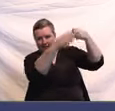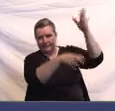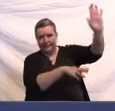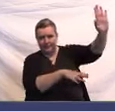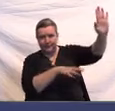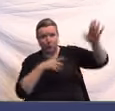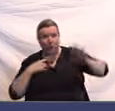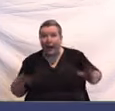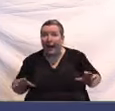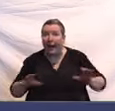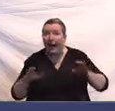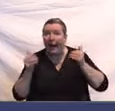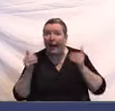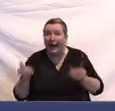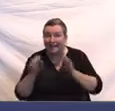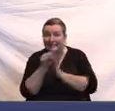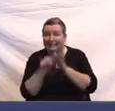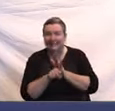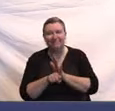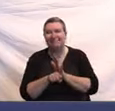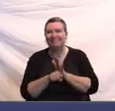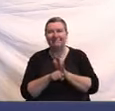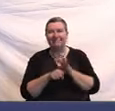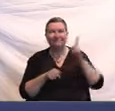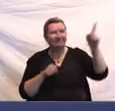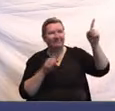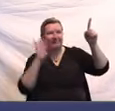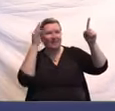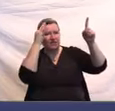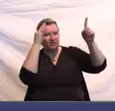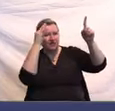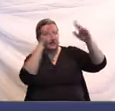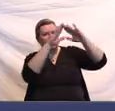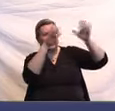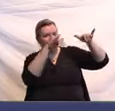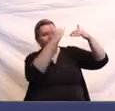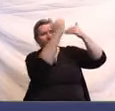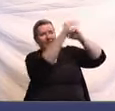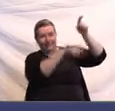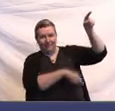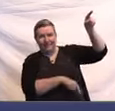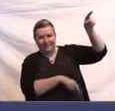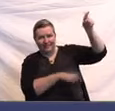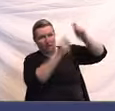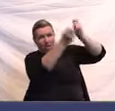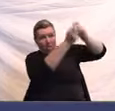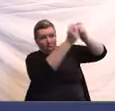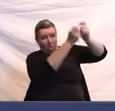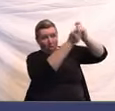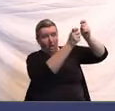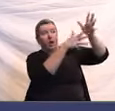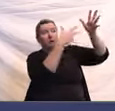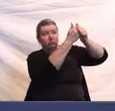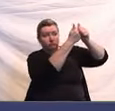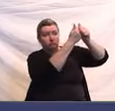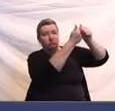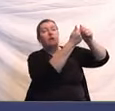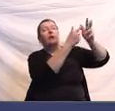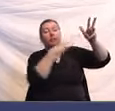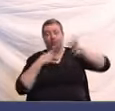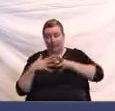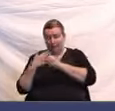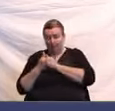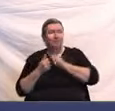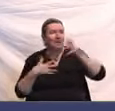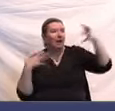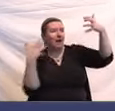as a state, given the state of the federal system. That needs to get renovated, brought to a whole different place. Then